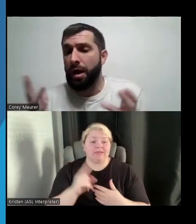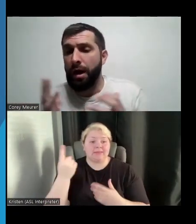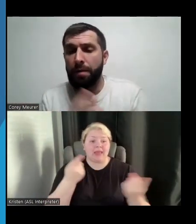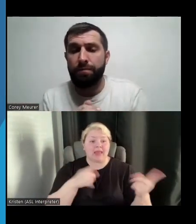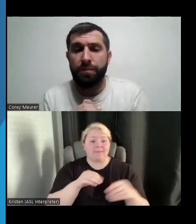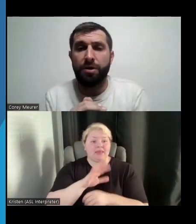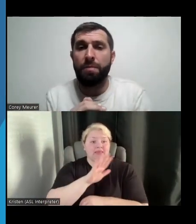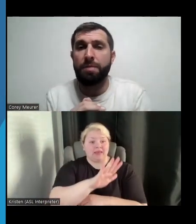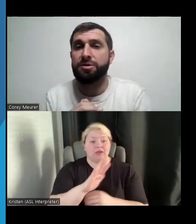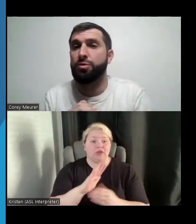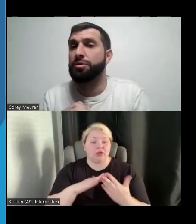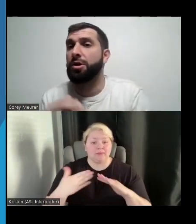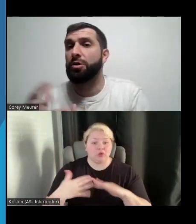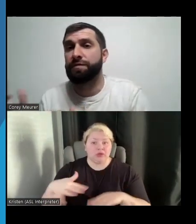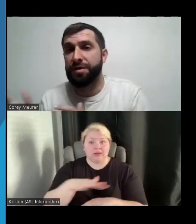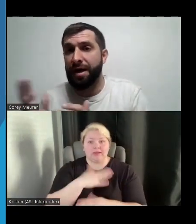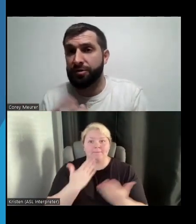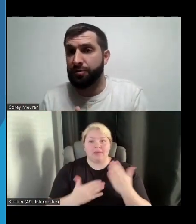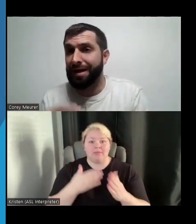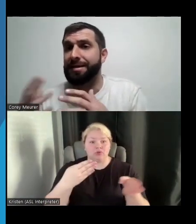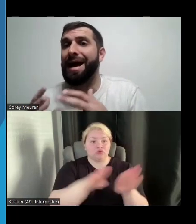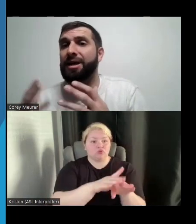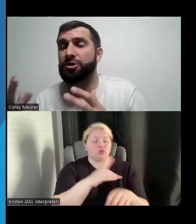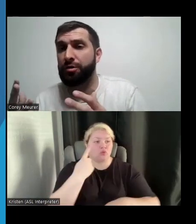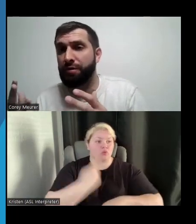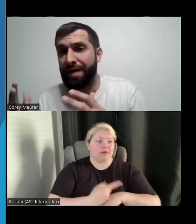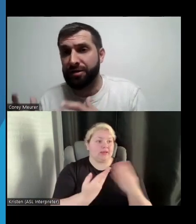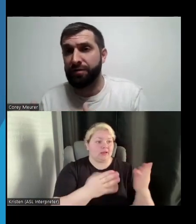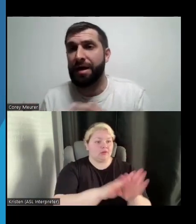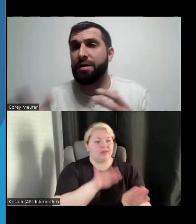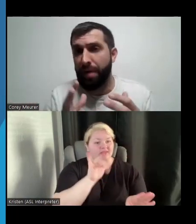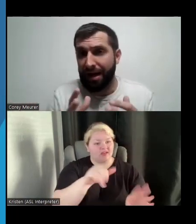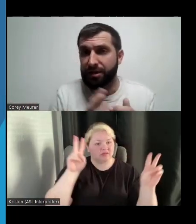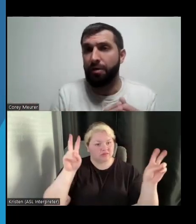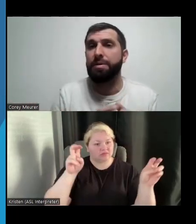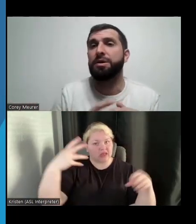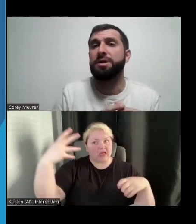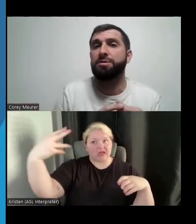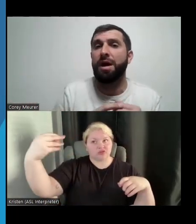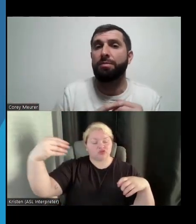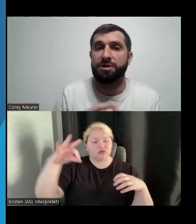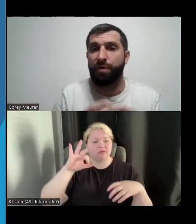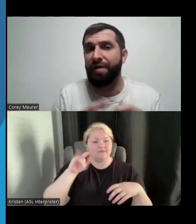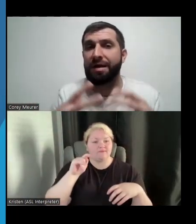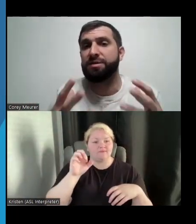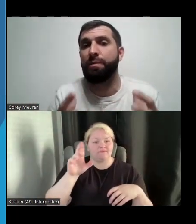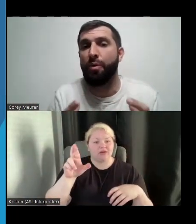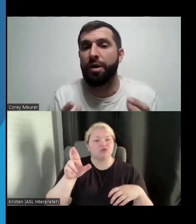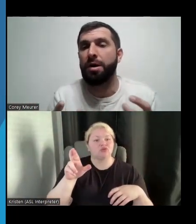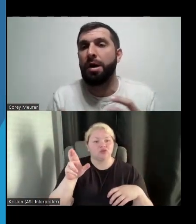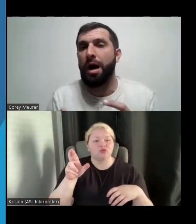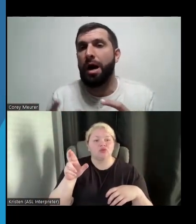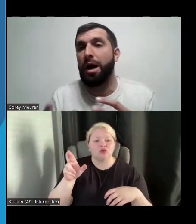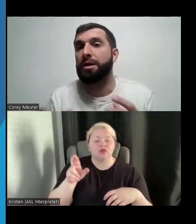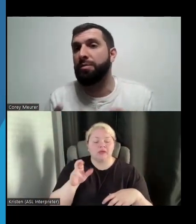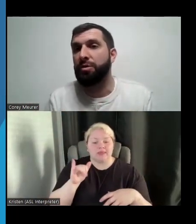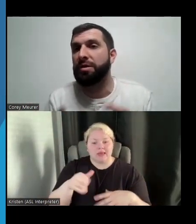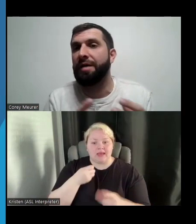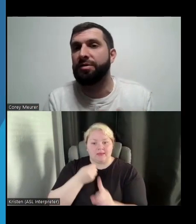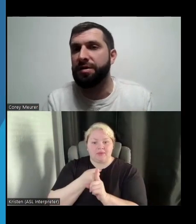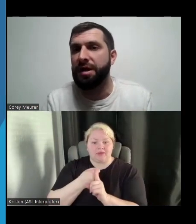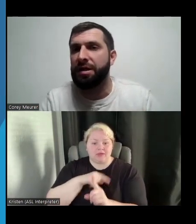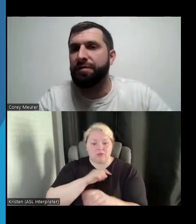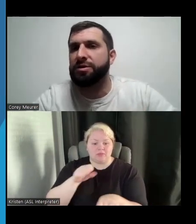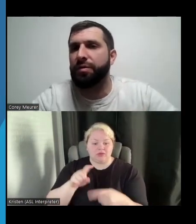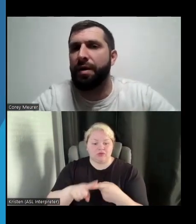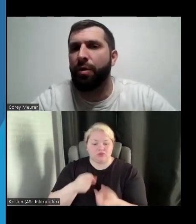So, maybe school is closed for a day or 2. That's an external factor that impacts our ability to be able to provide support at a community